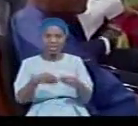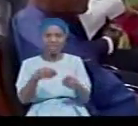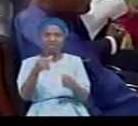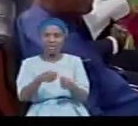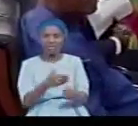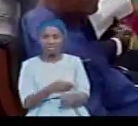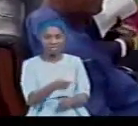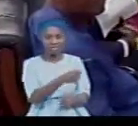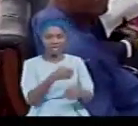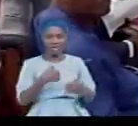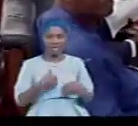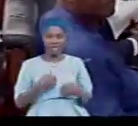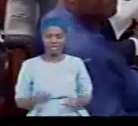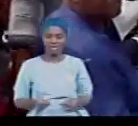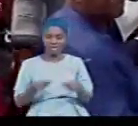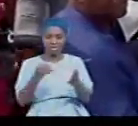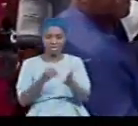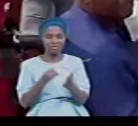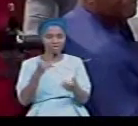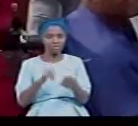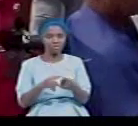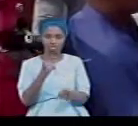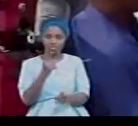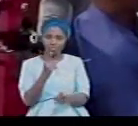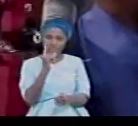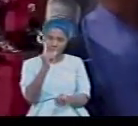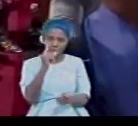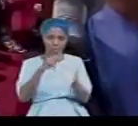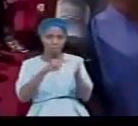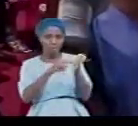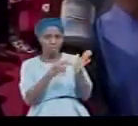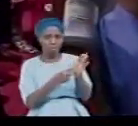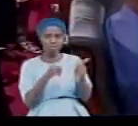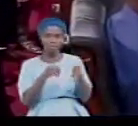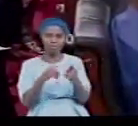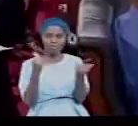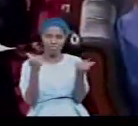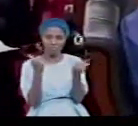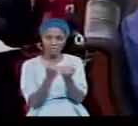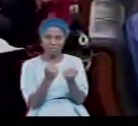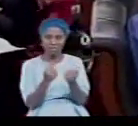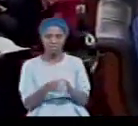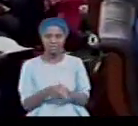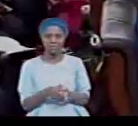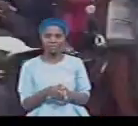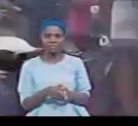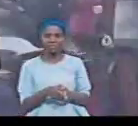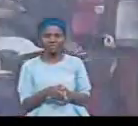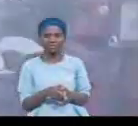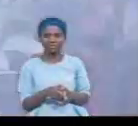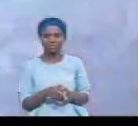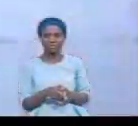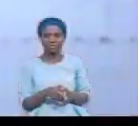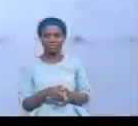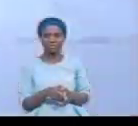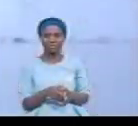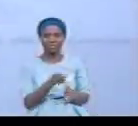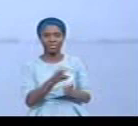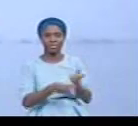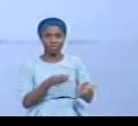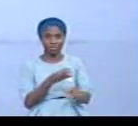just one purpose: to fight the Lamb. And they are fighting a fight